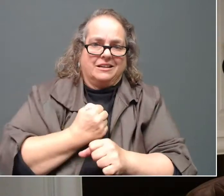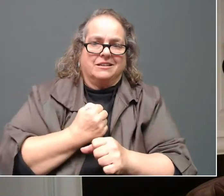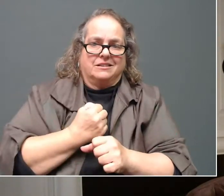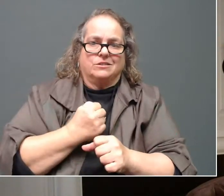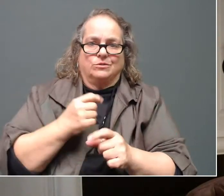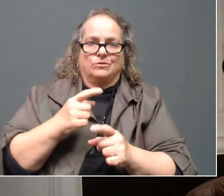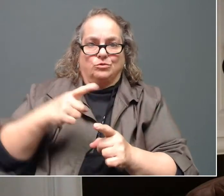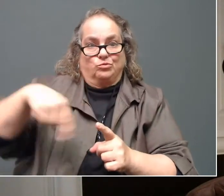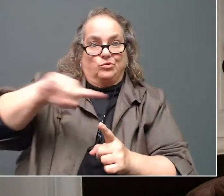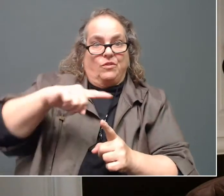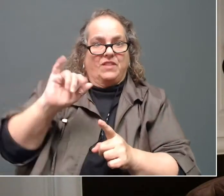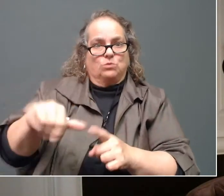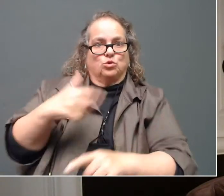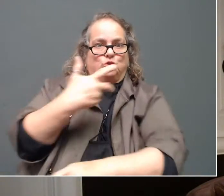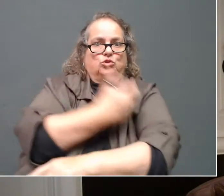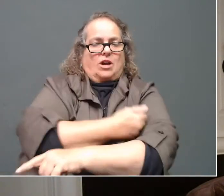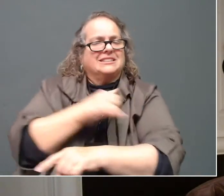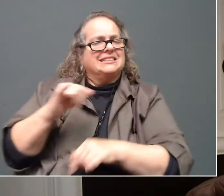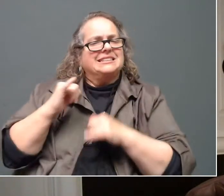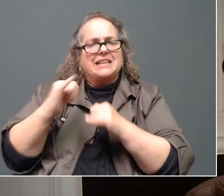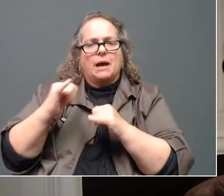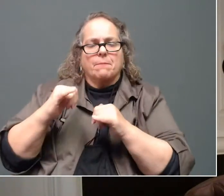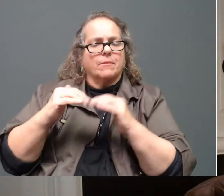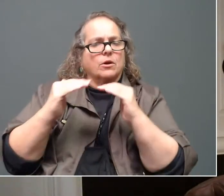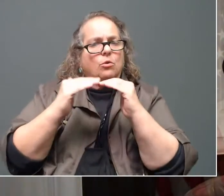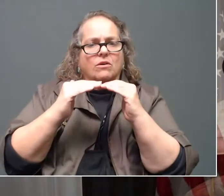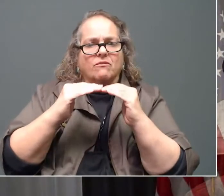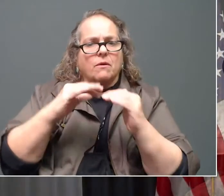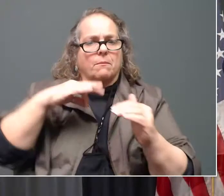else. So thank you very much. And Governor, back to you.